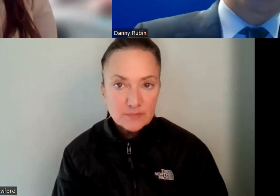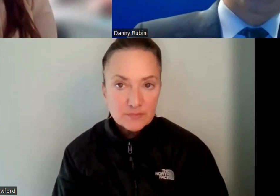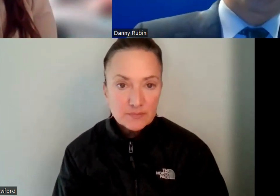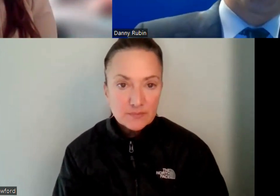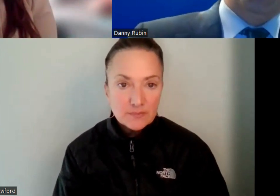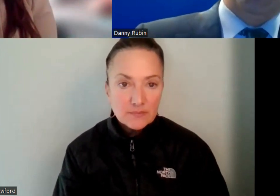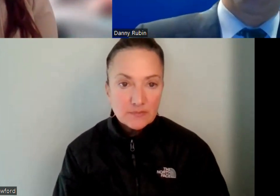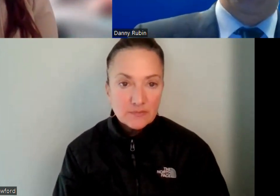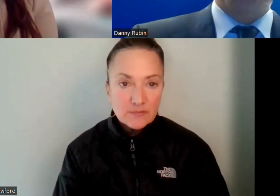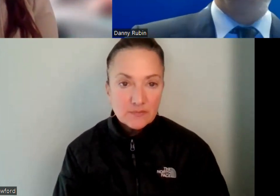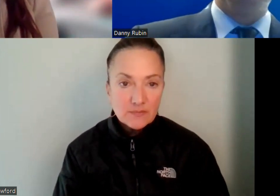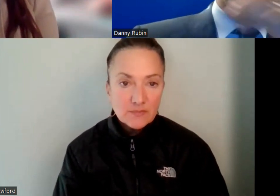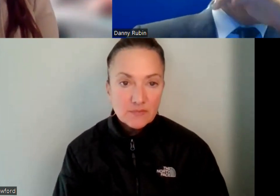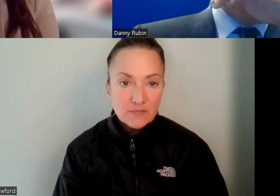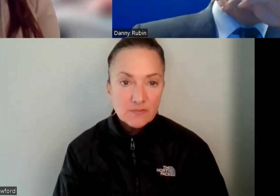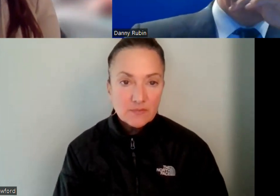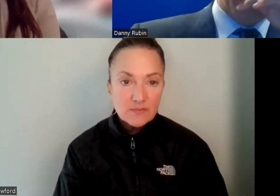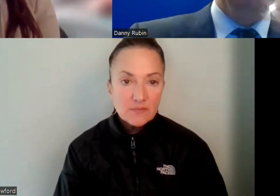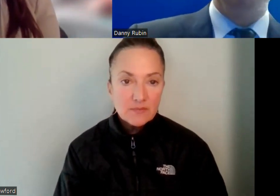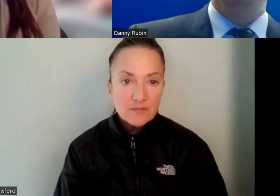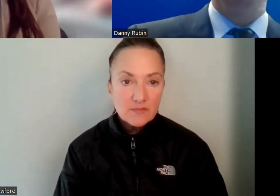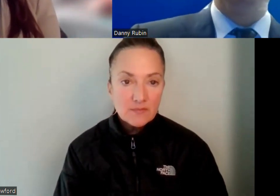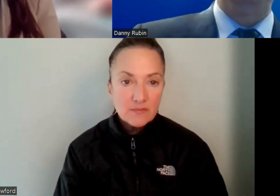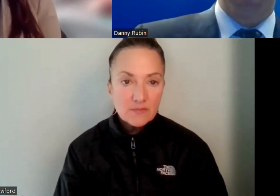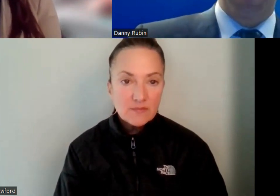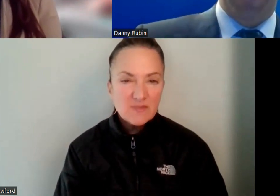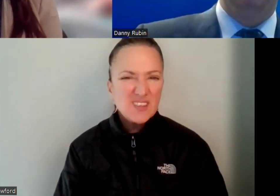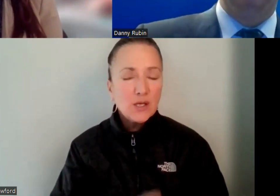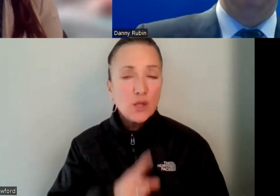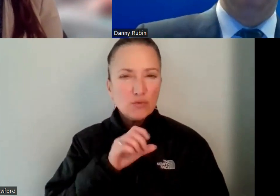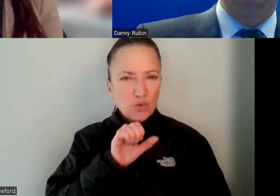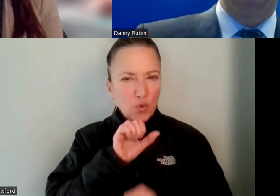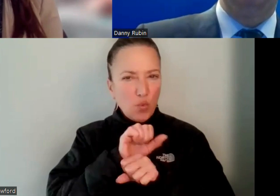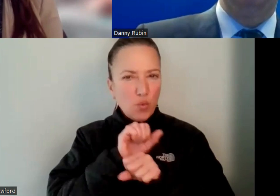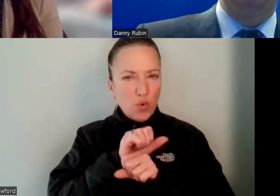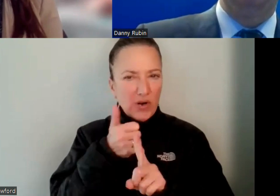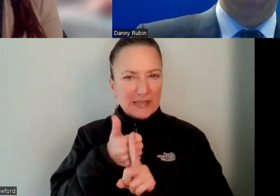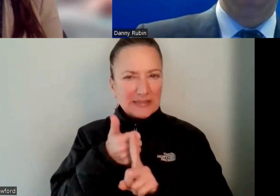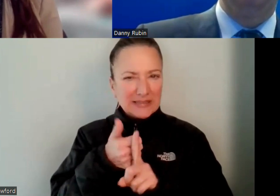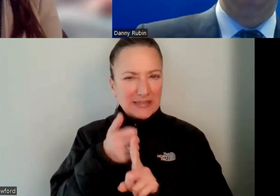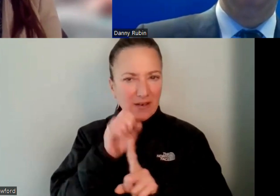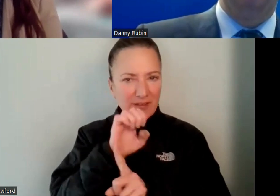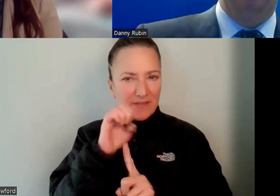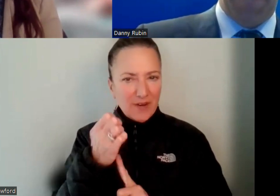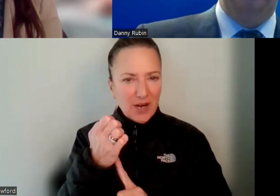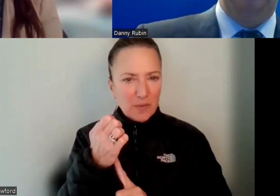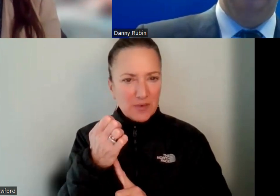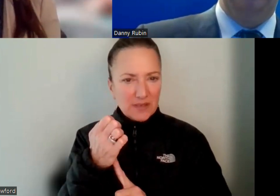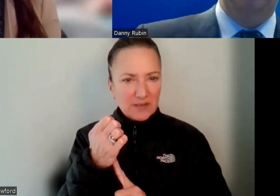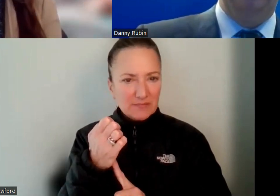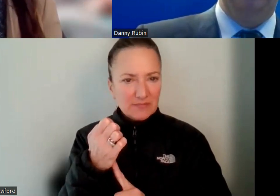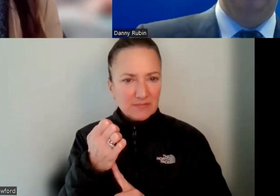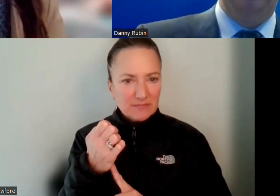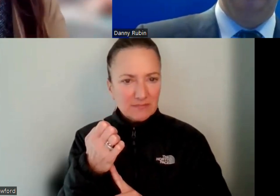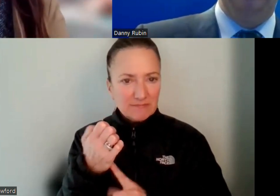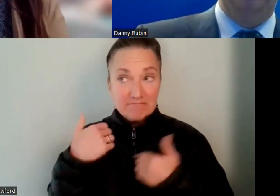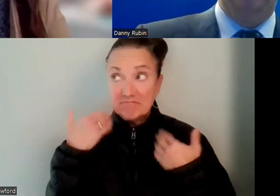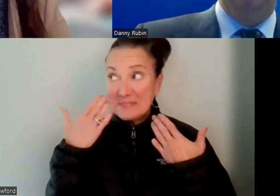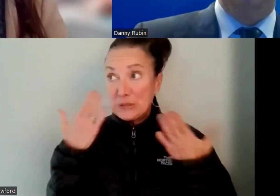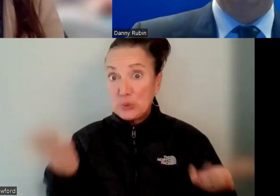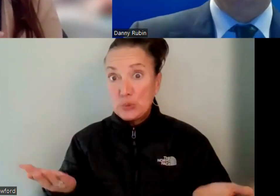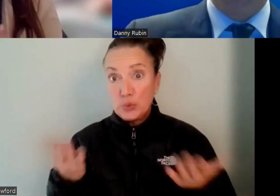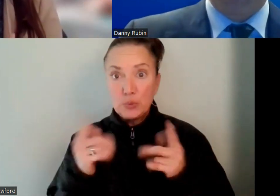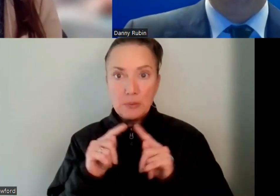The thing that I enjoyed the most was definitely the environment. I I don't know if it was the team